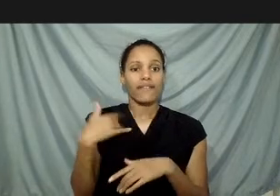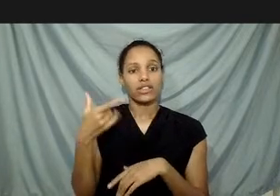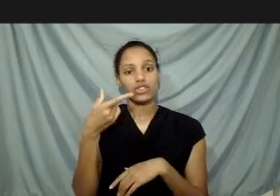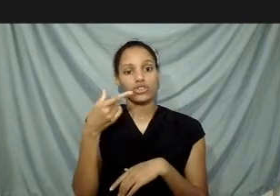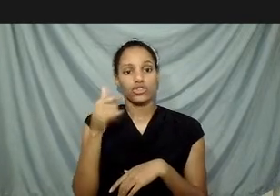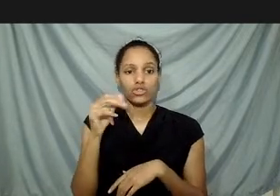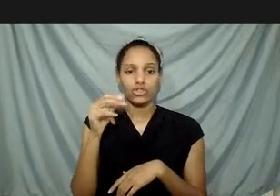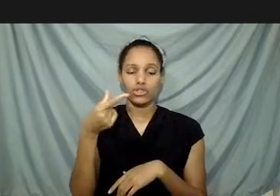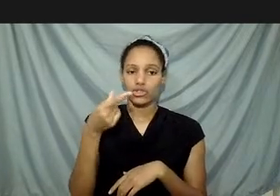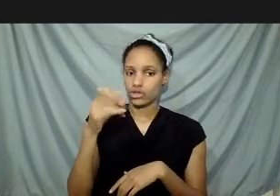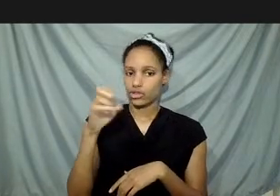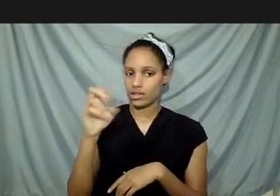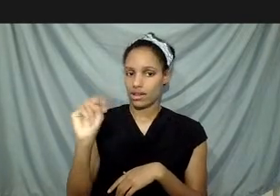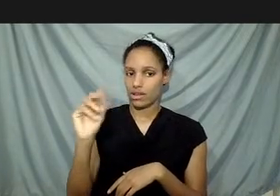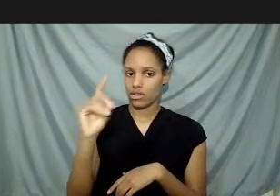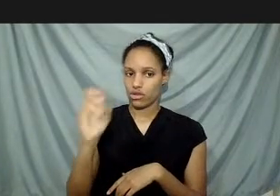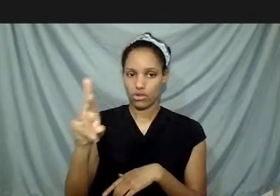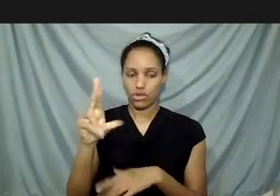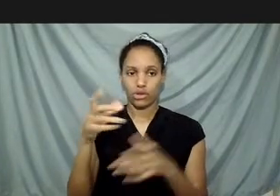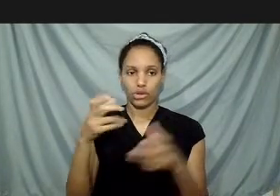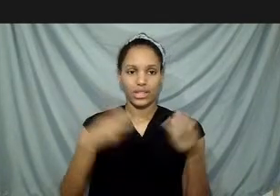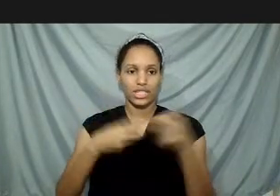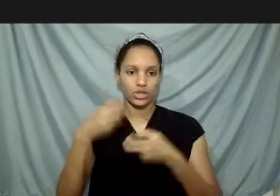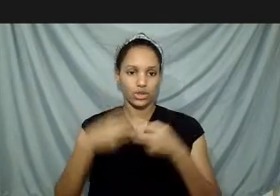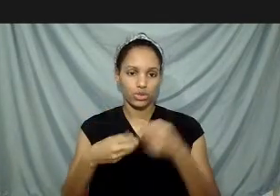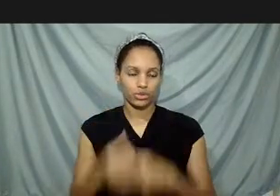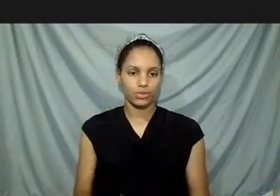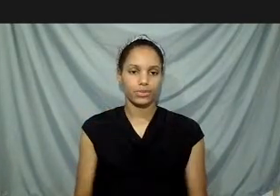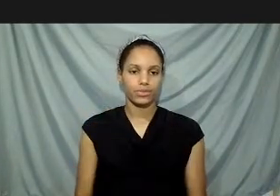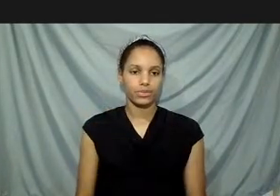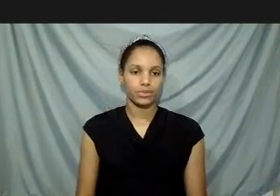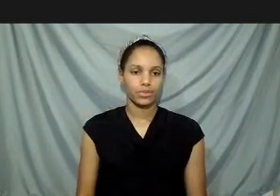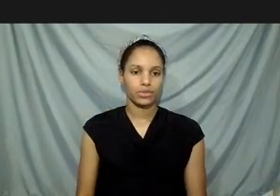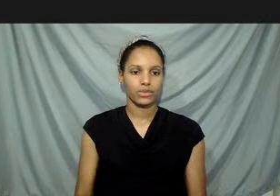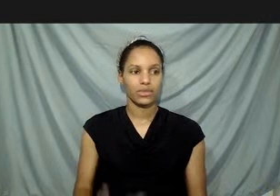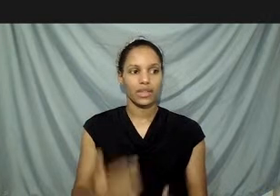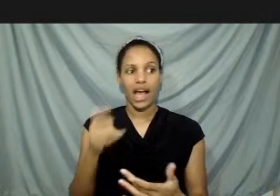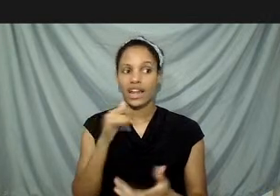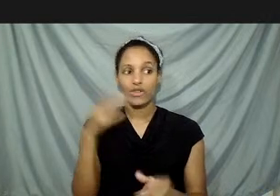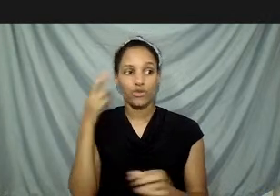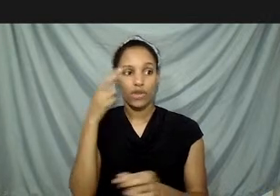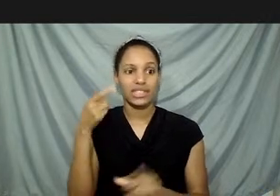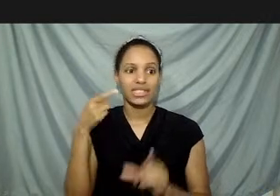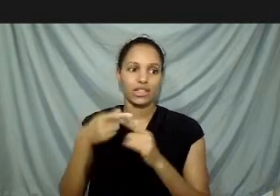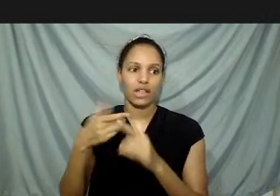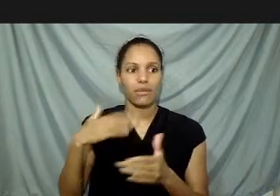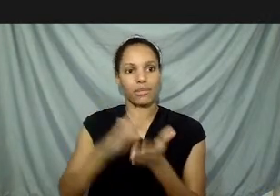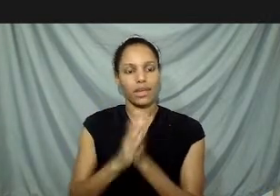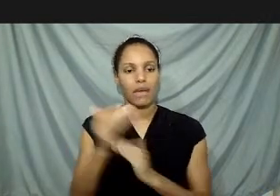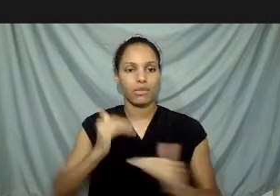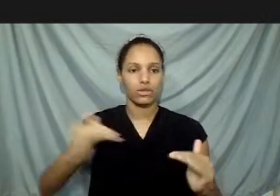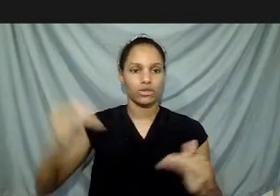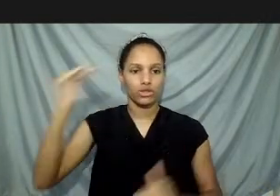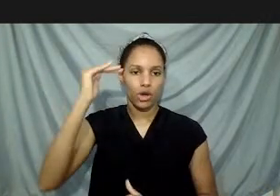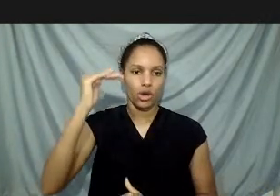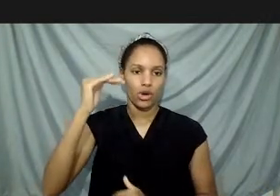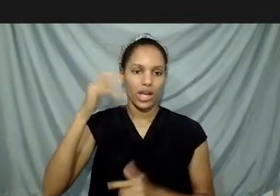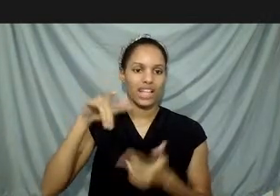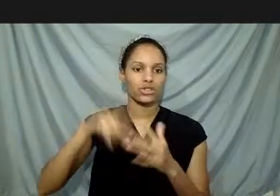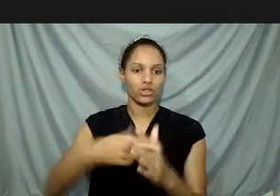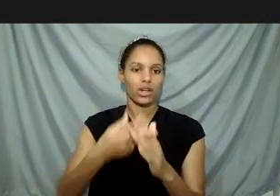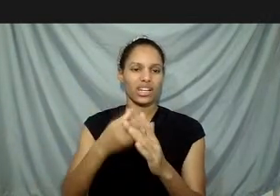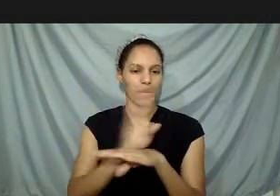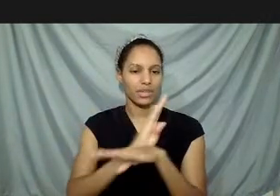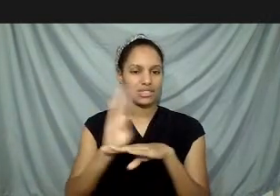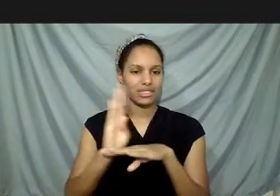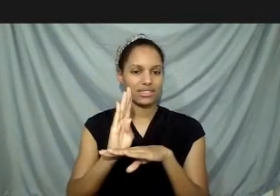until I became more of an adult trying to grow a business. And then I began to see the gender issues more clearly. Does